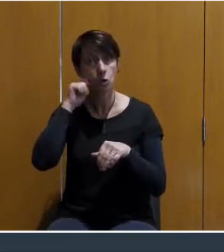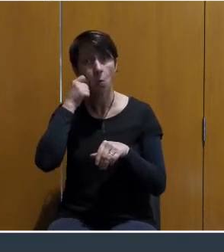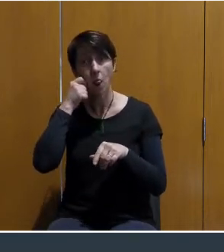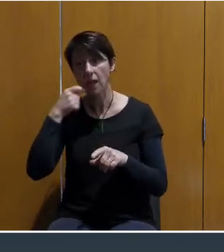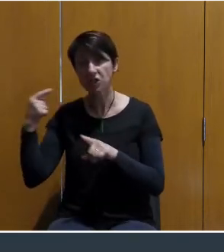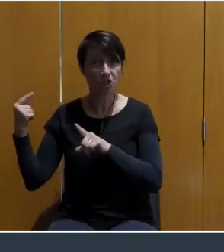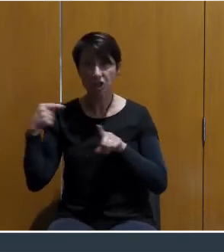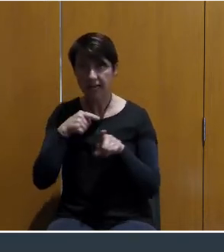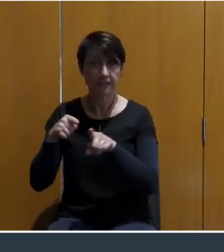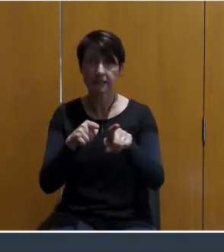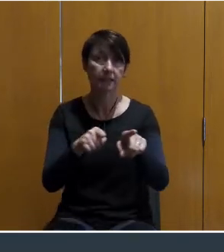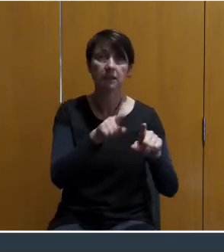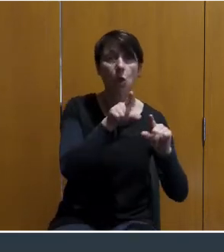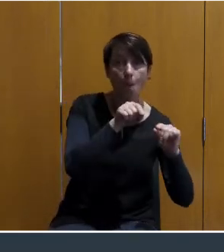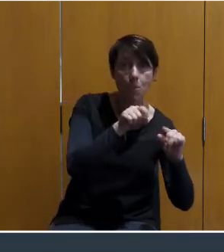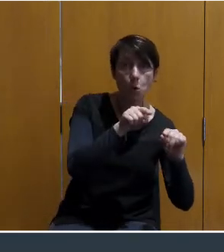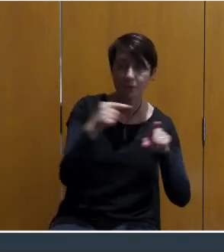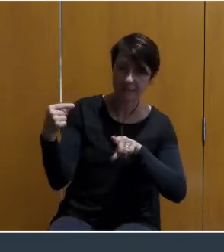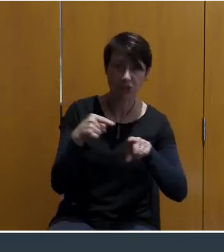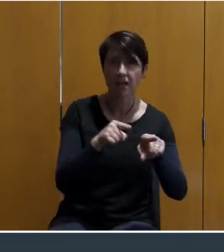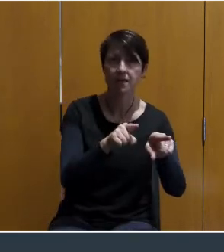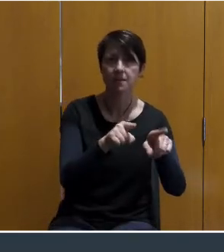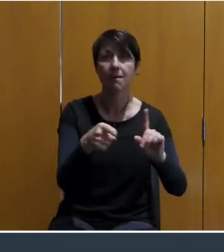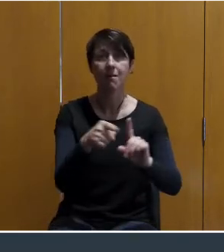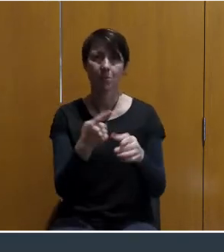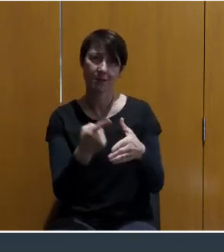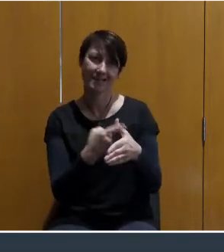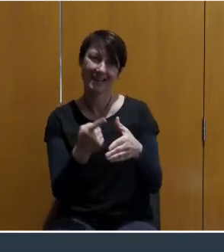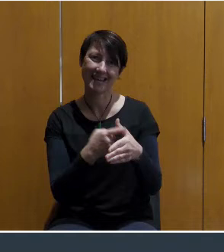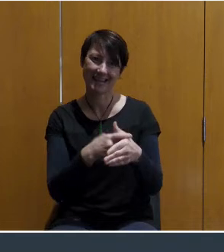also eat the eggs and the chicks as well.